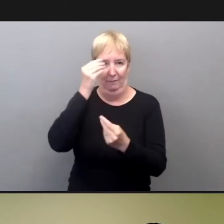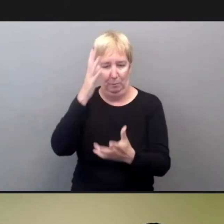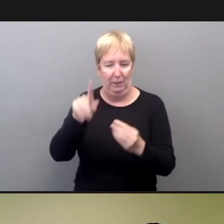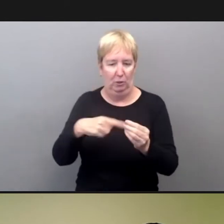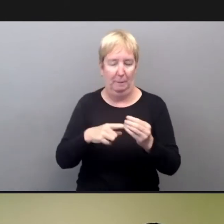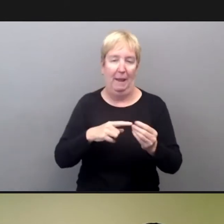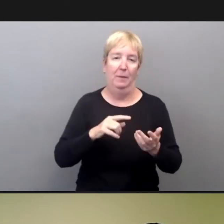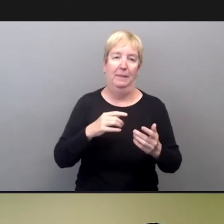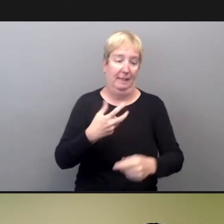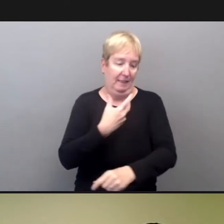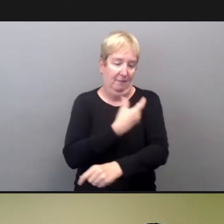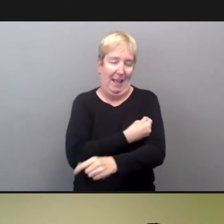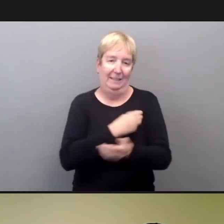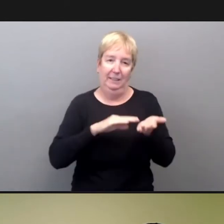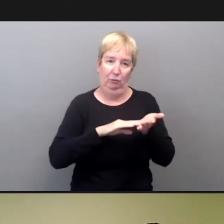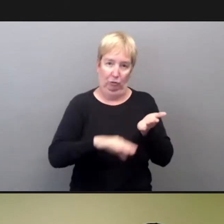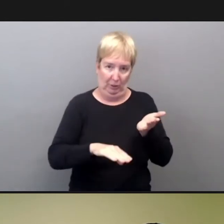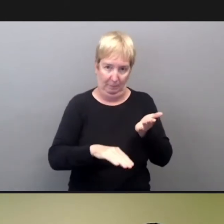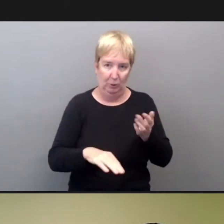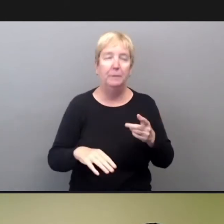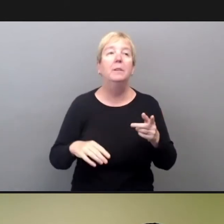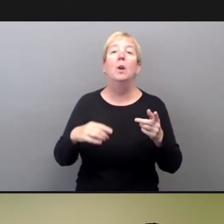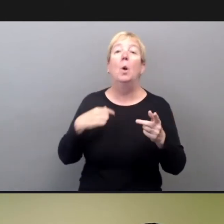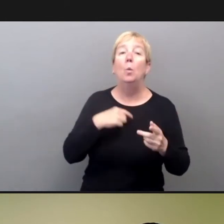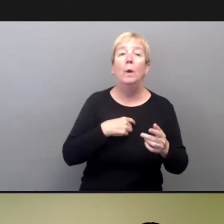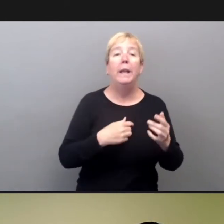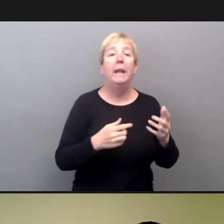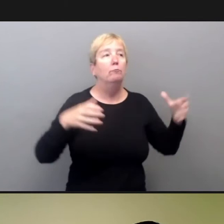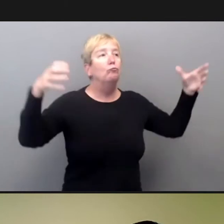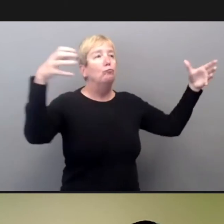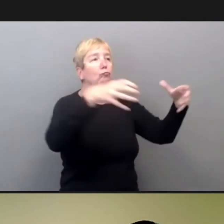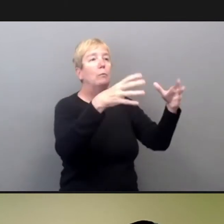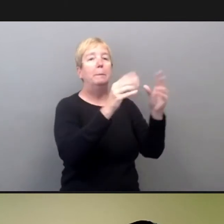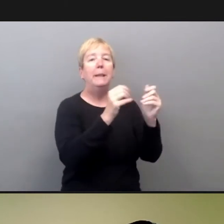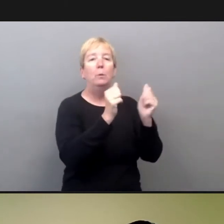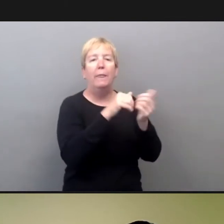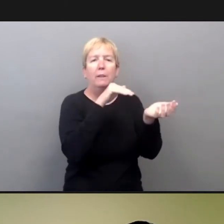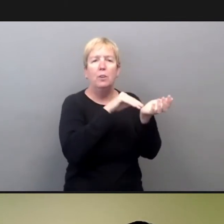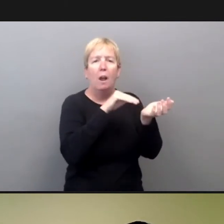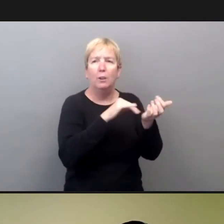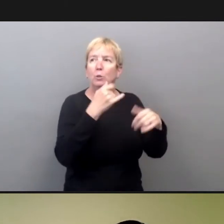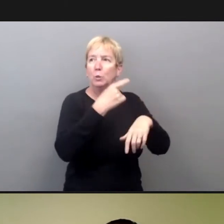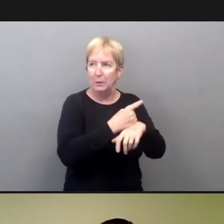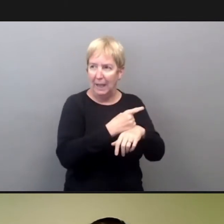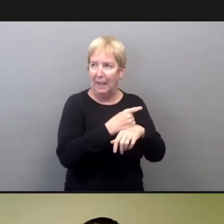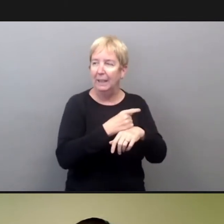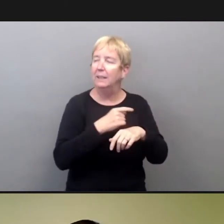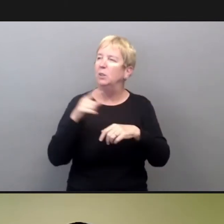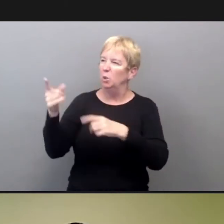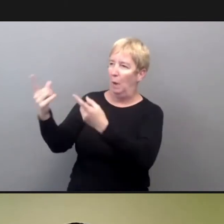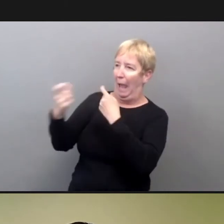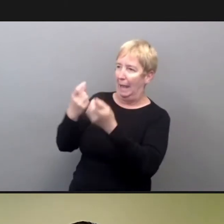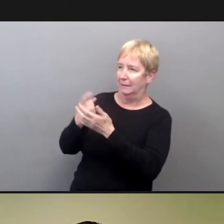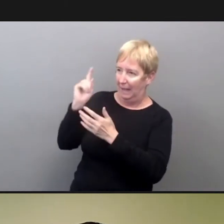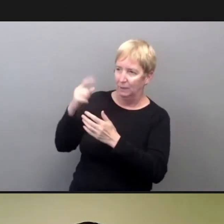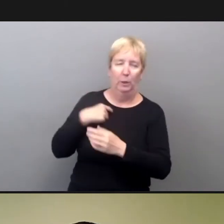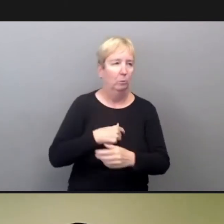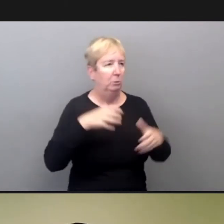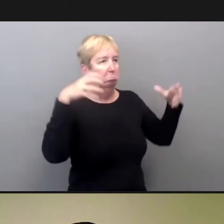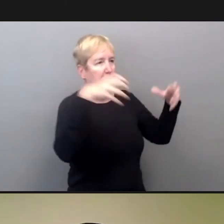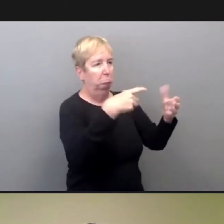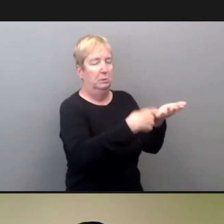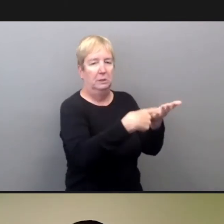exemptions. Actually, we had that in our provider call today. People had asked that question as well last week. So the update is that